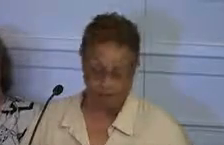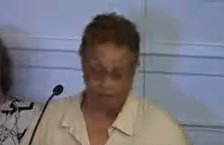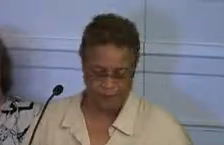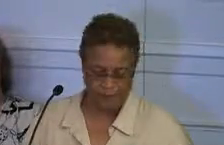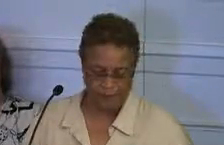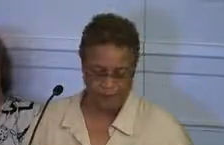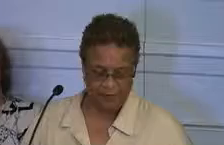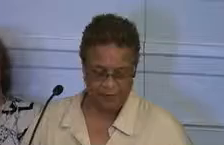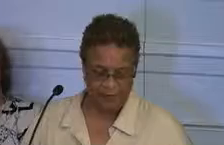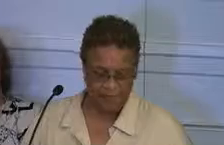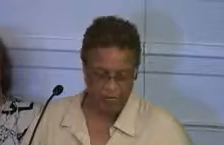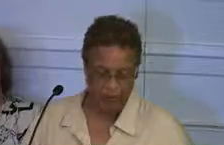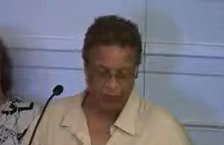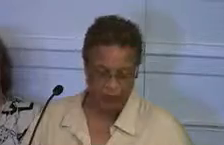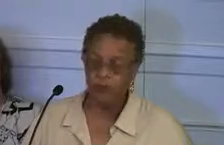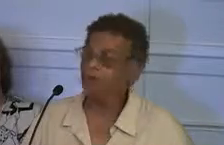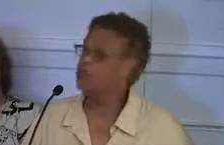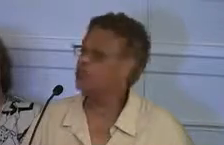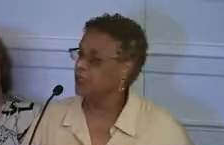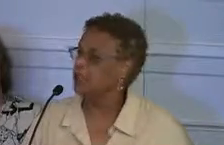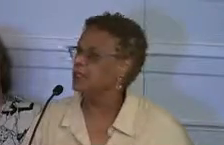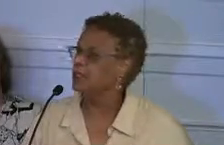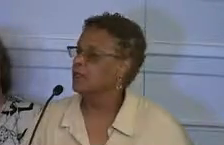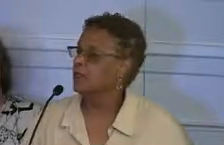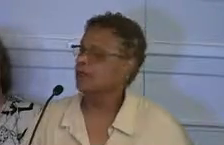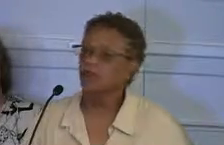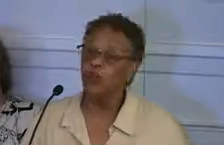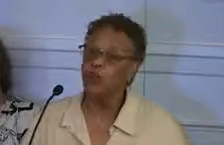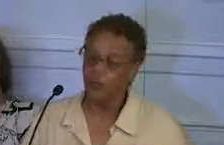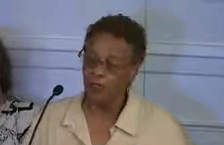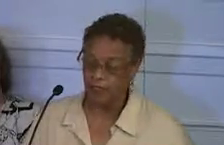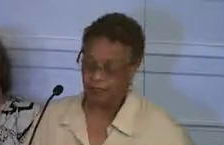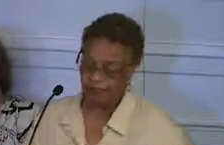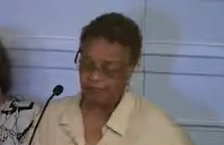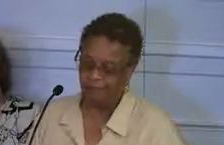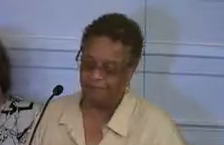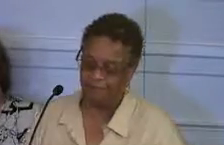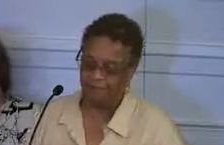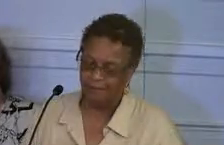sheep, and my own sheep know me.